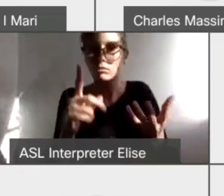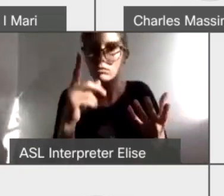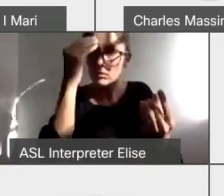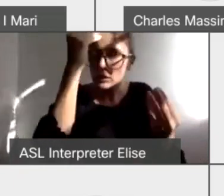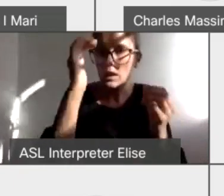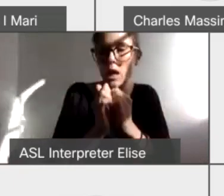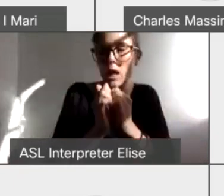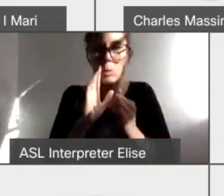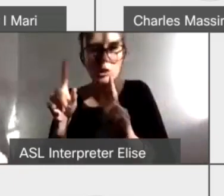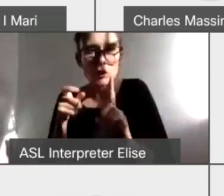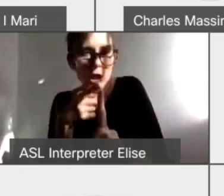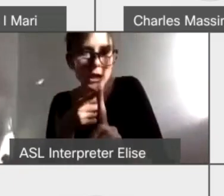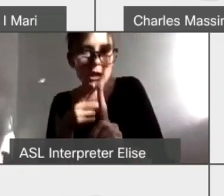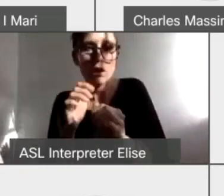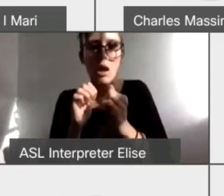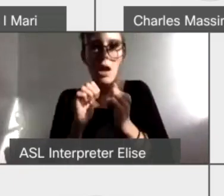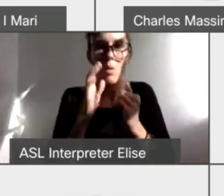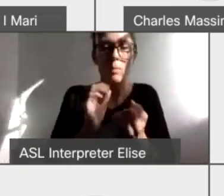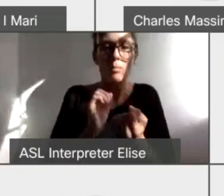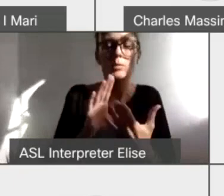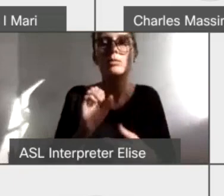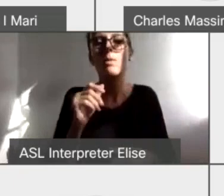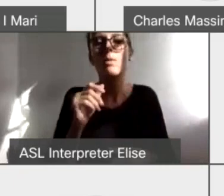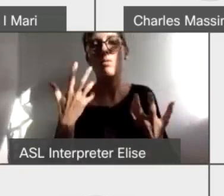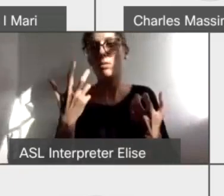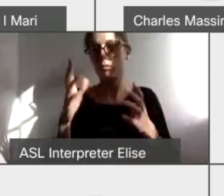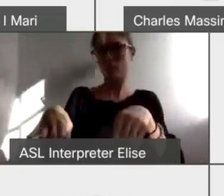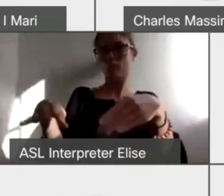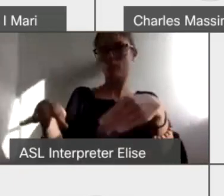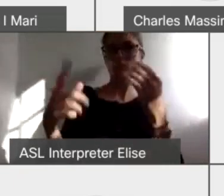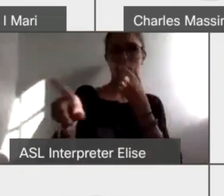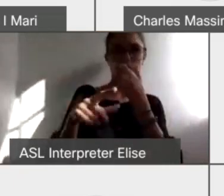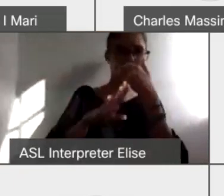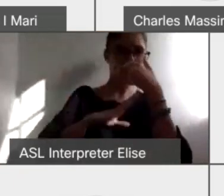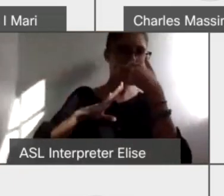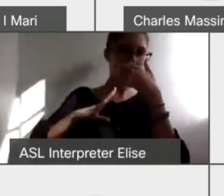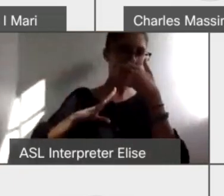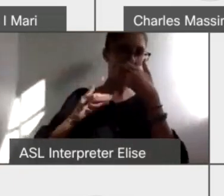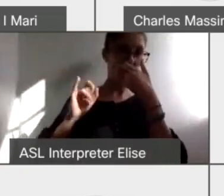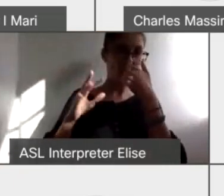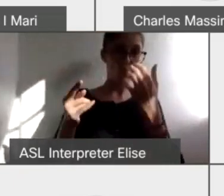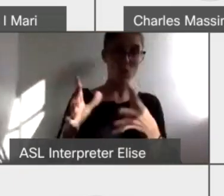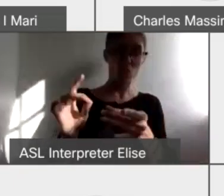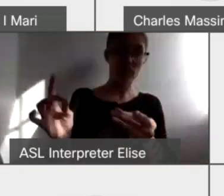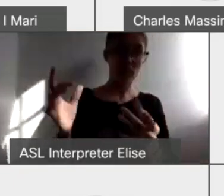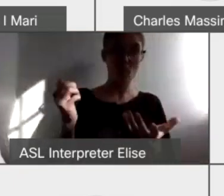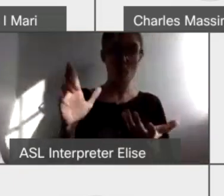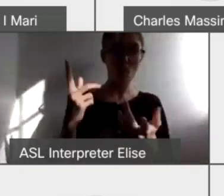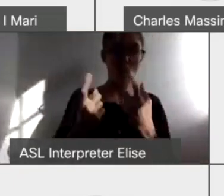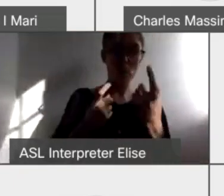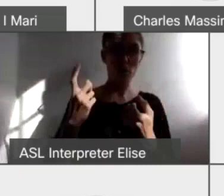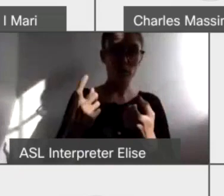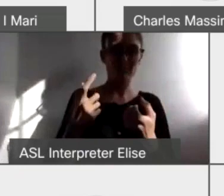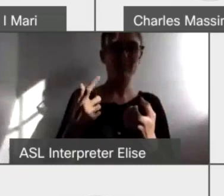be targeted. So I just wanted to ask any of my fellow board members if they wanted to comment or had any